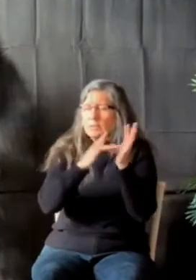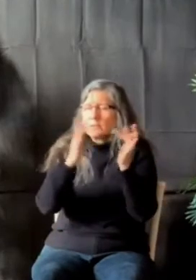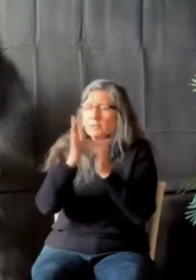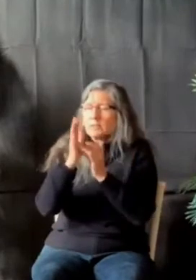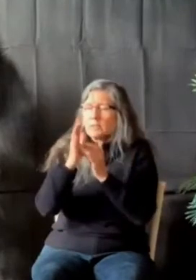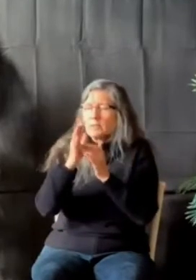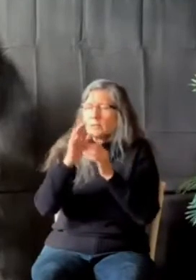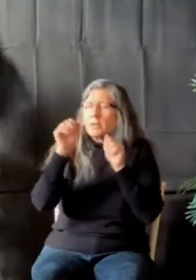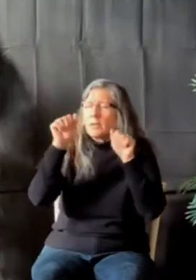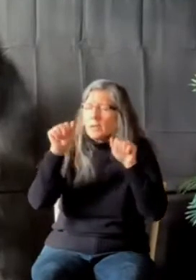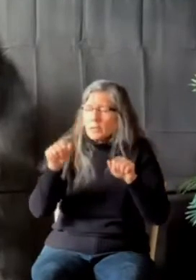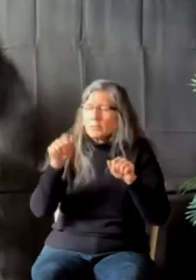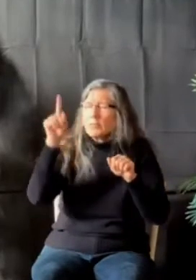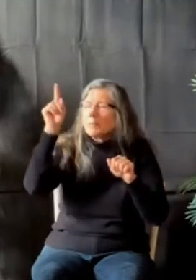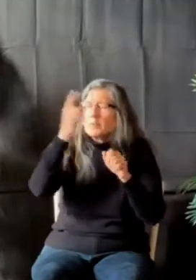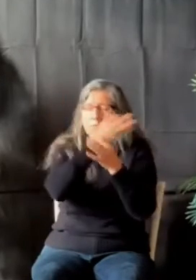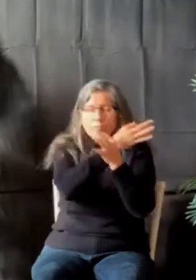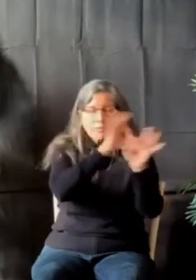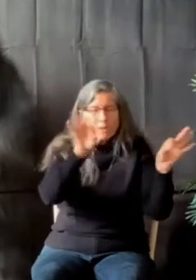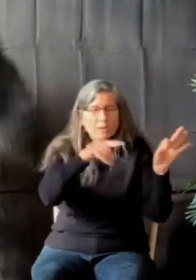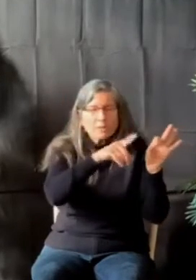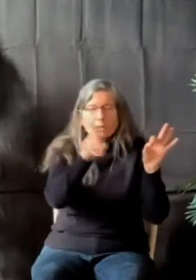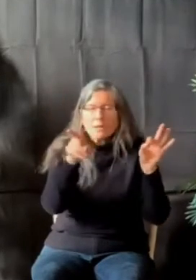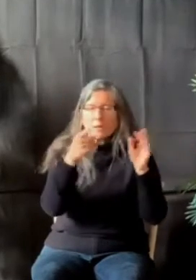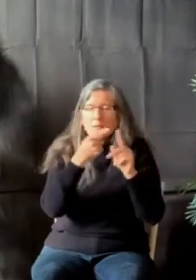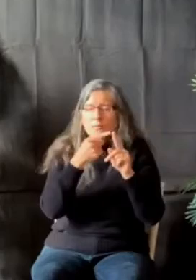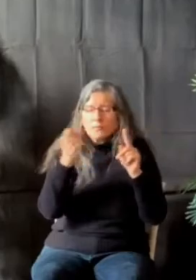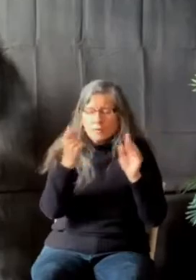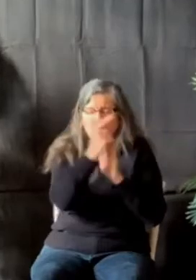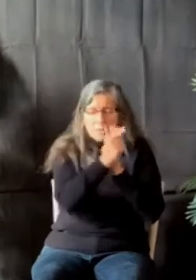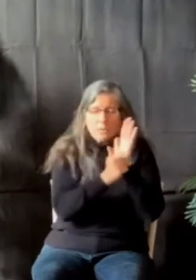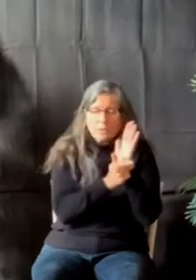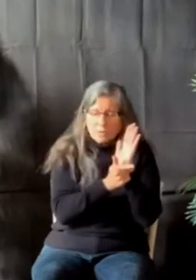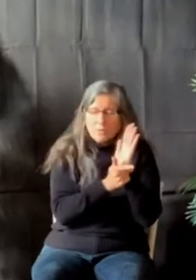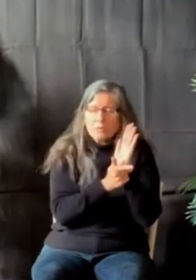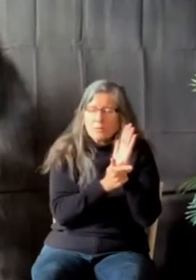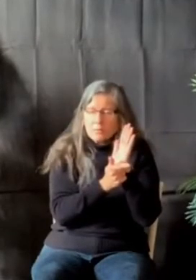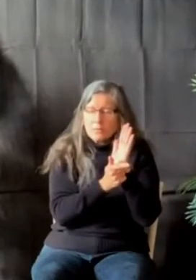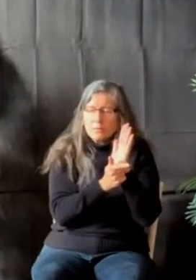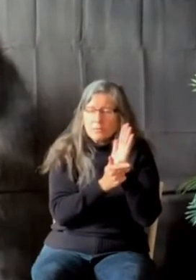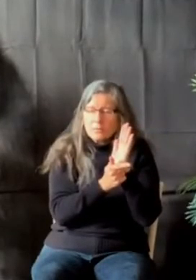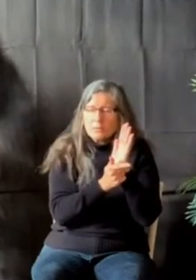May they be set free from the law